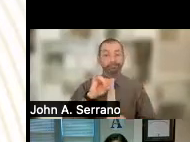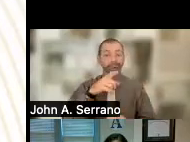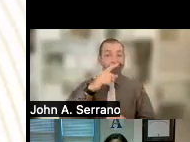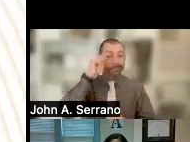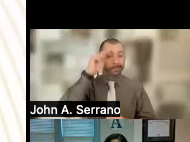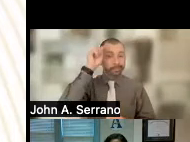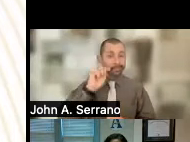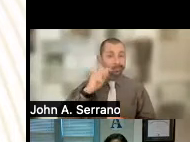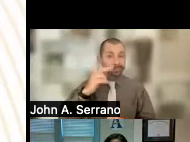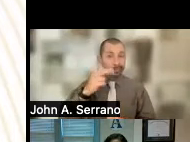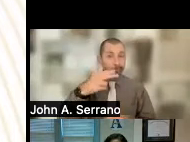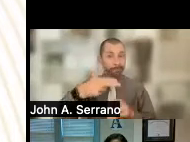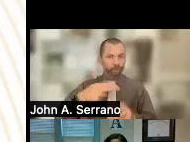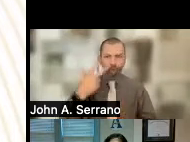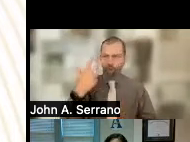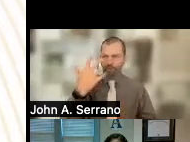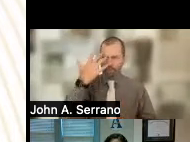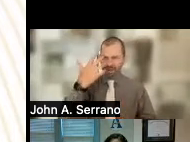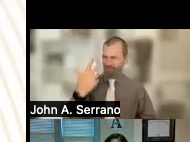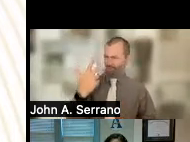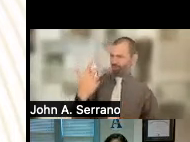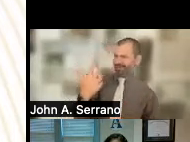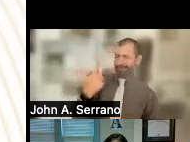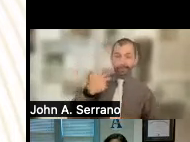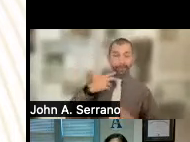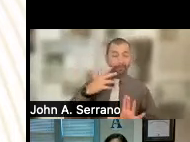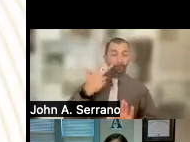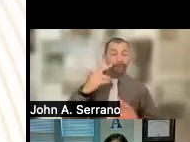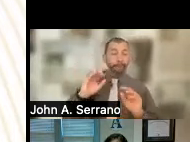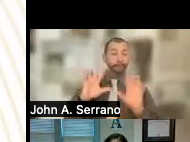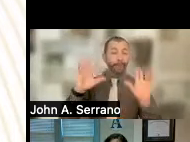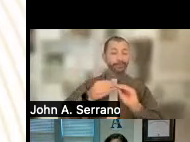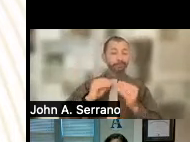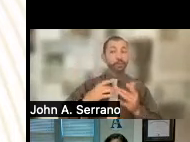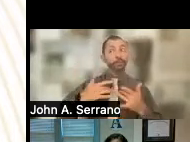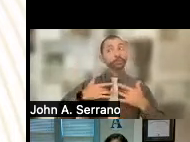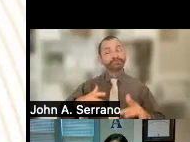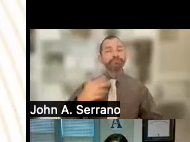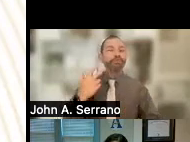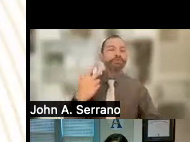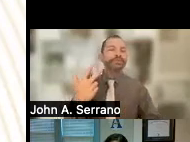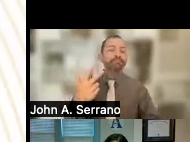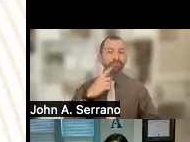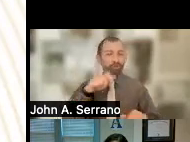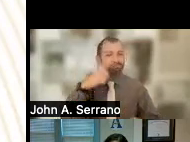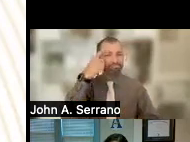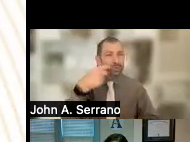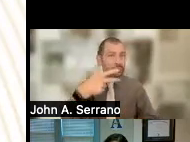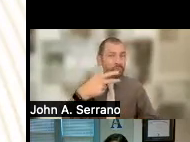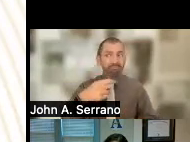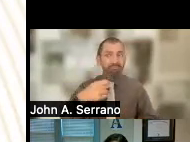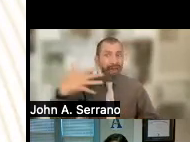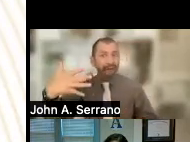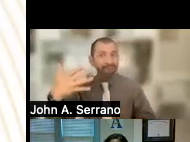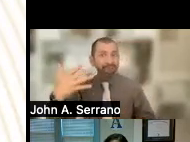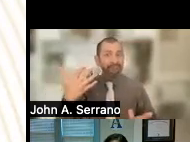Almost as you're identifying those priorities and goals, thinking about all of that. And as Dr. Appana mentioned, if you're starting with 3 is not the magic